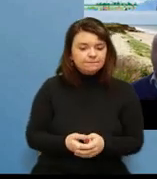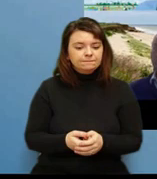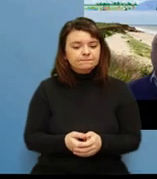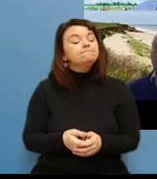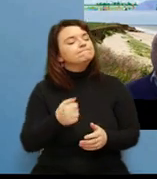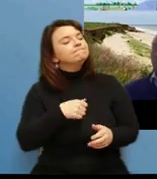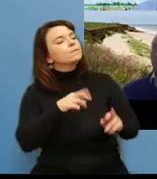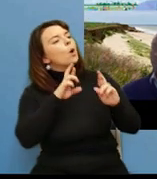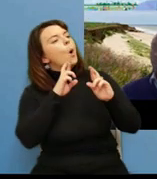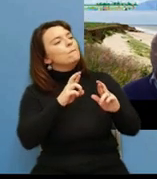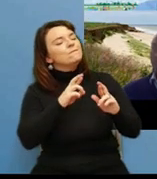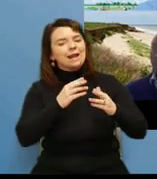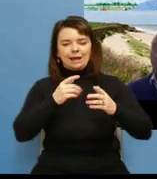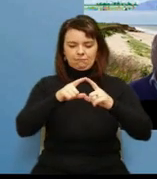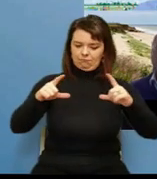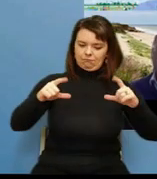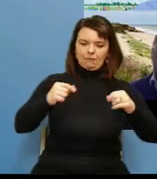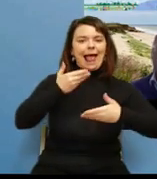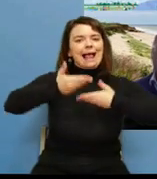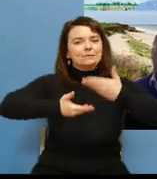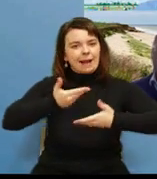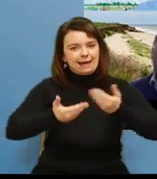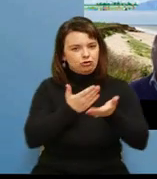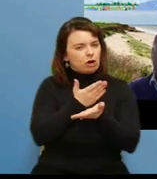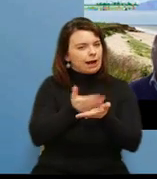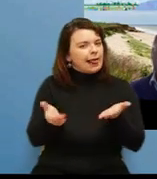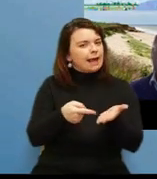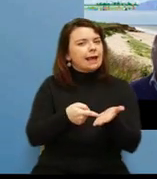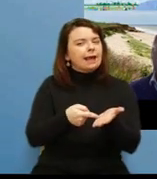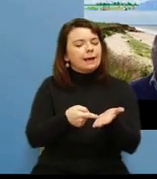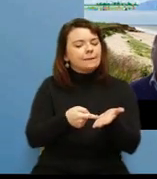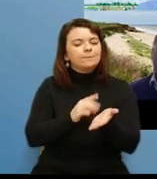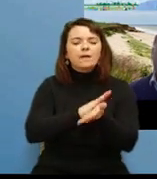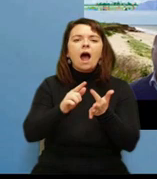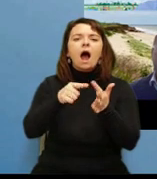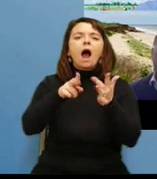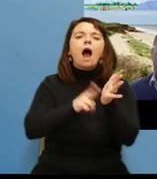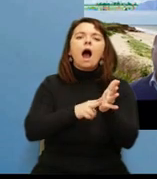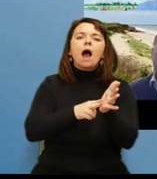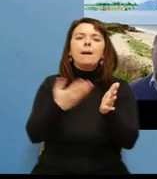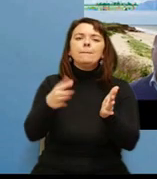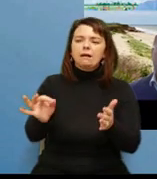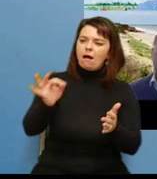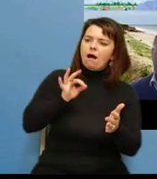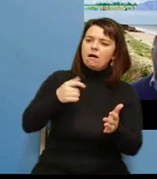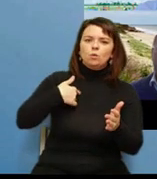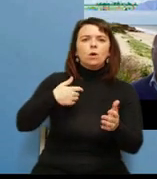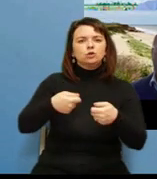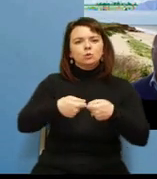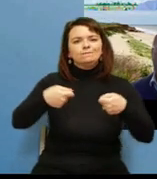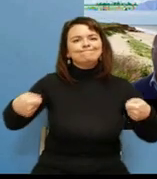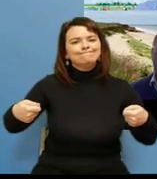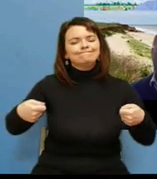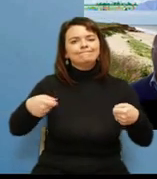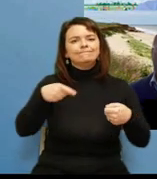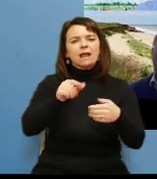Hopefully the explanations are clear on that. Hein, you have asked us to extend the